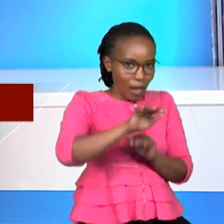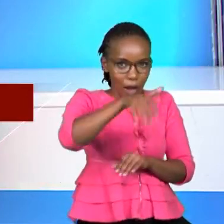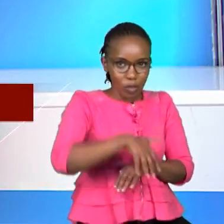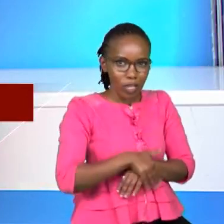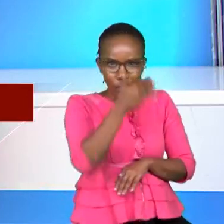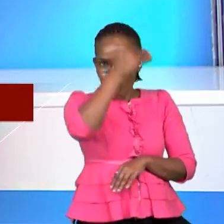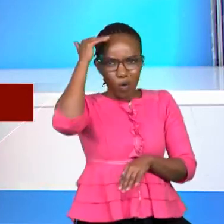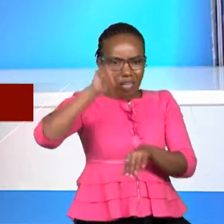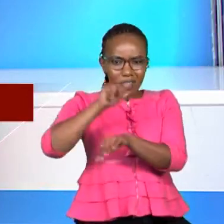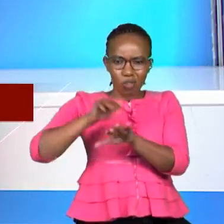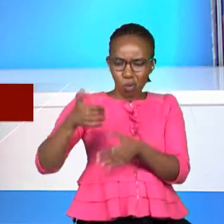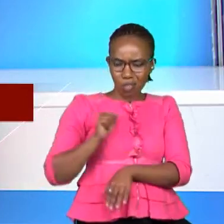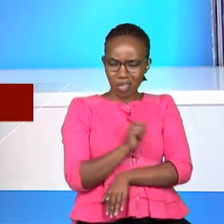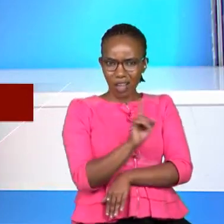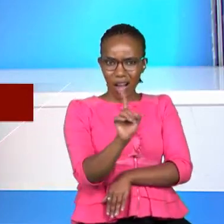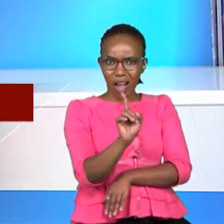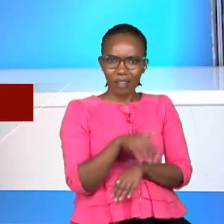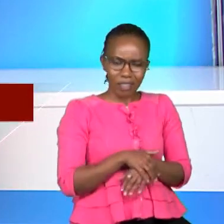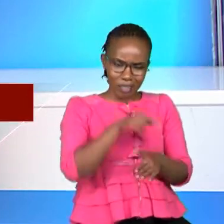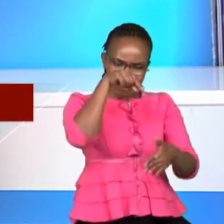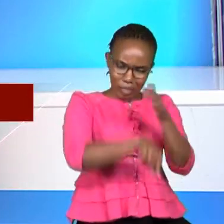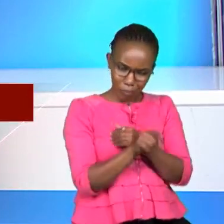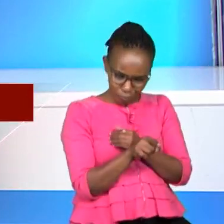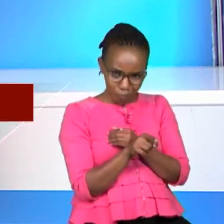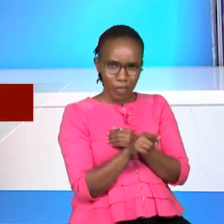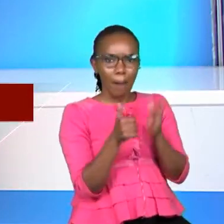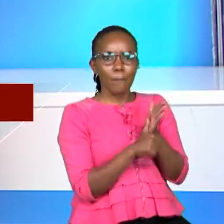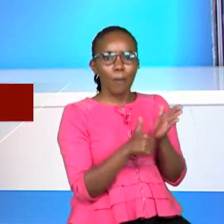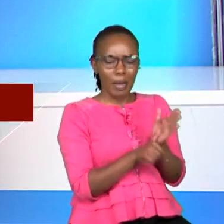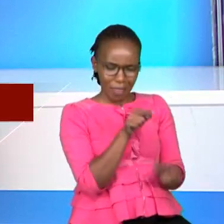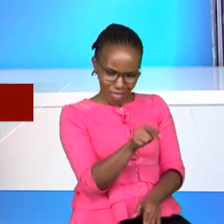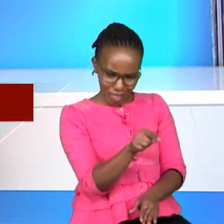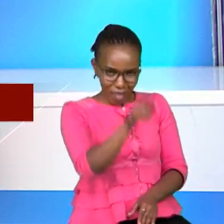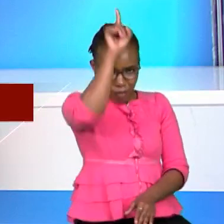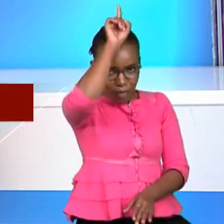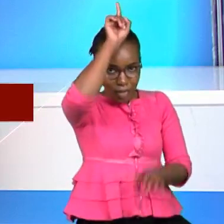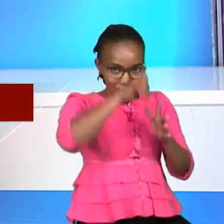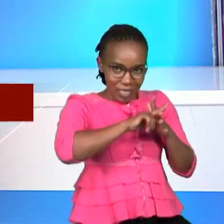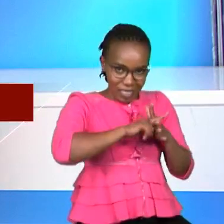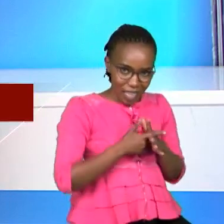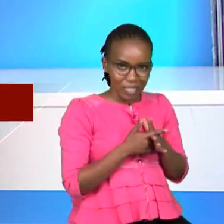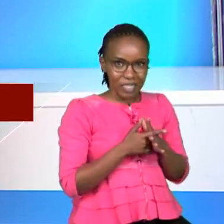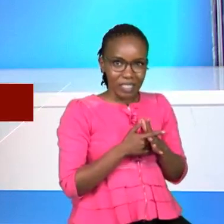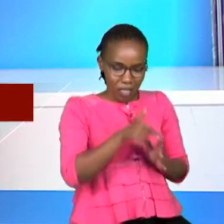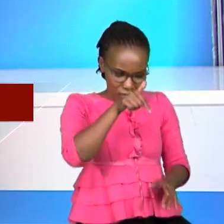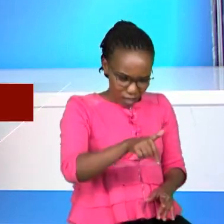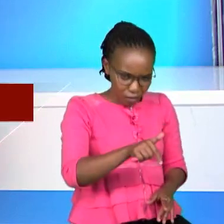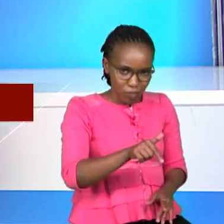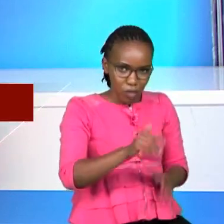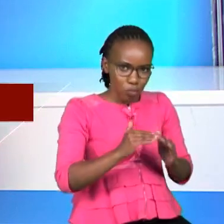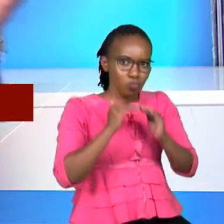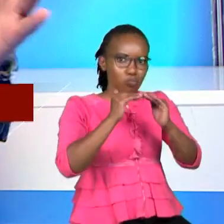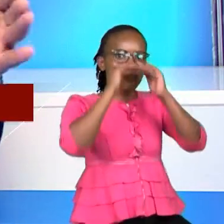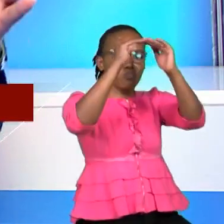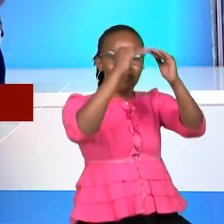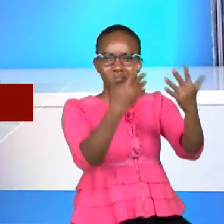even national or senate. Uko chini, hapo ndio pali shida ipo. So we have to start bottom up. We cannot start saying that